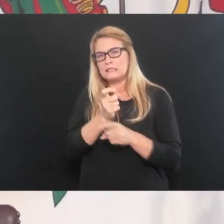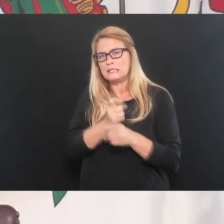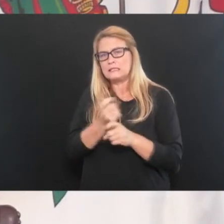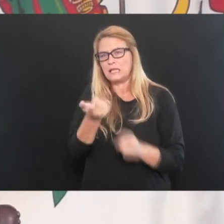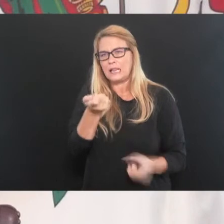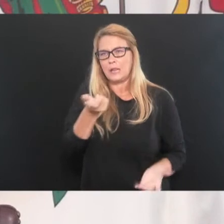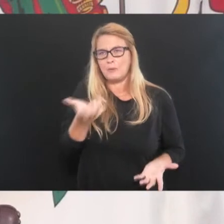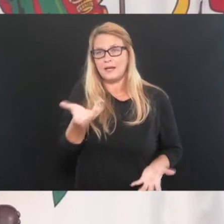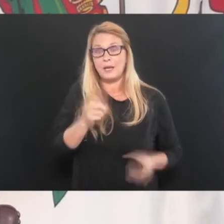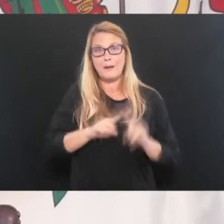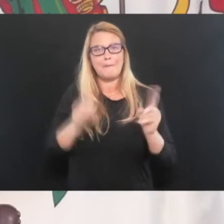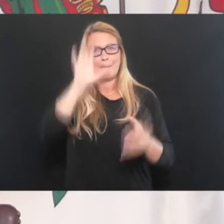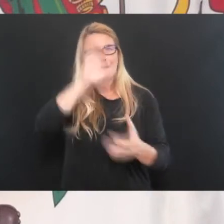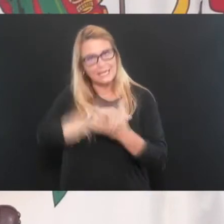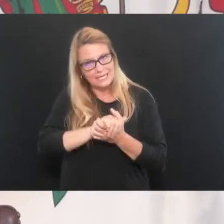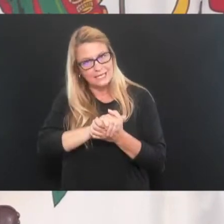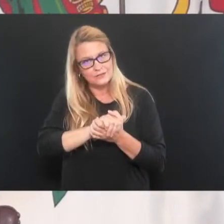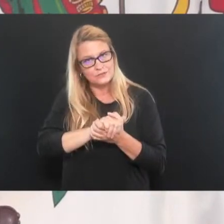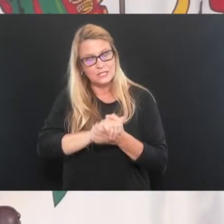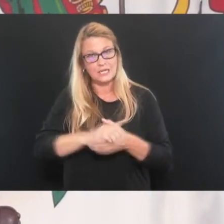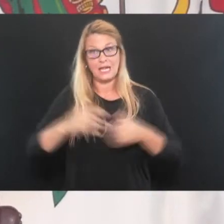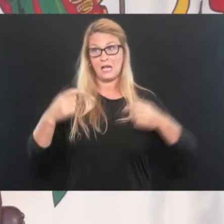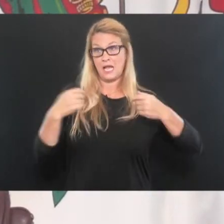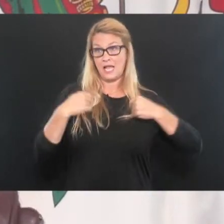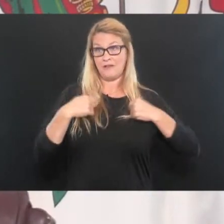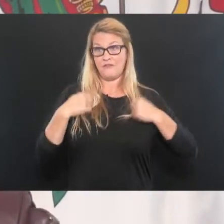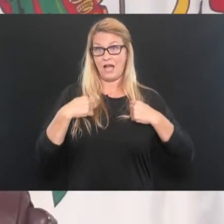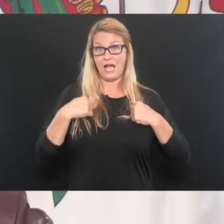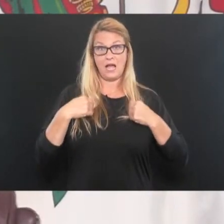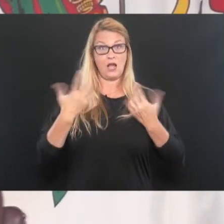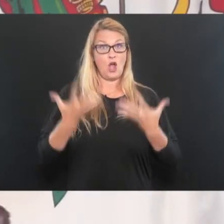but believe that if I've had COVID,